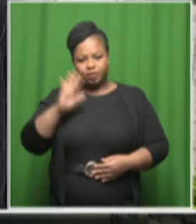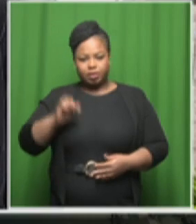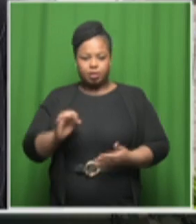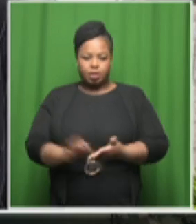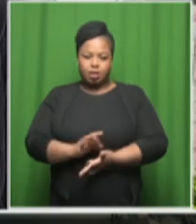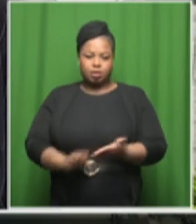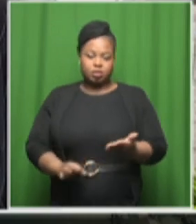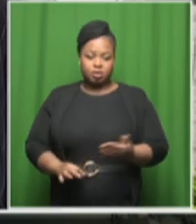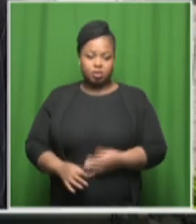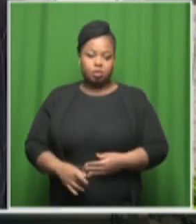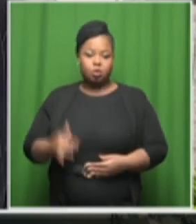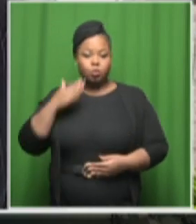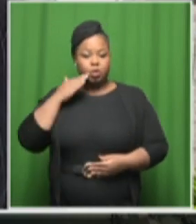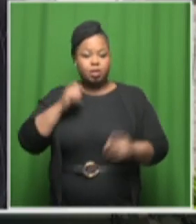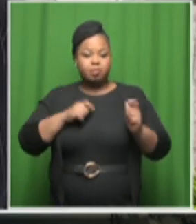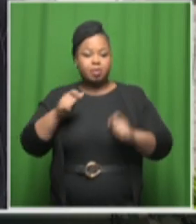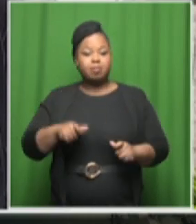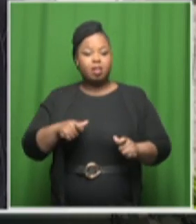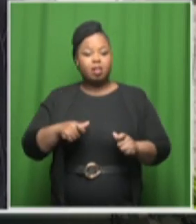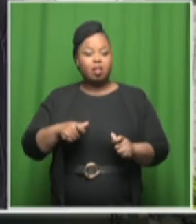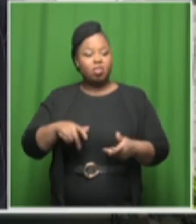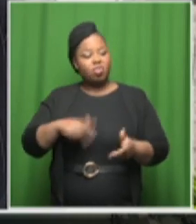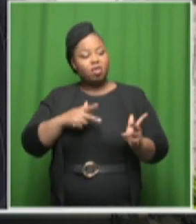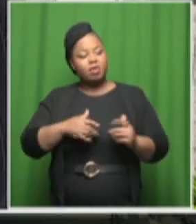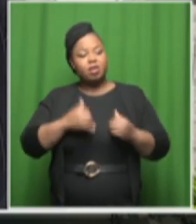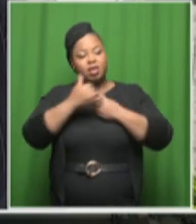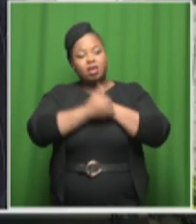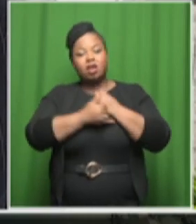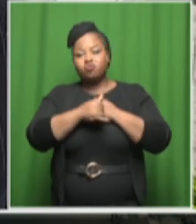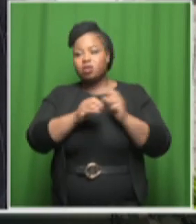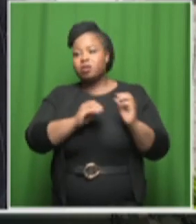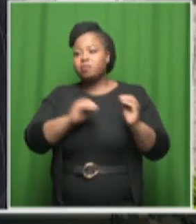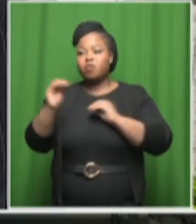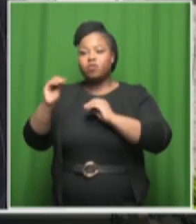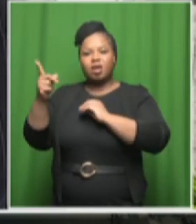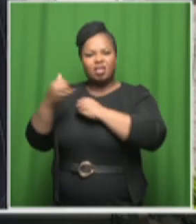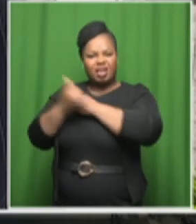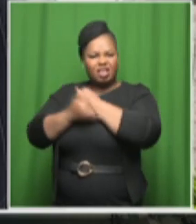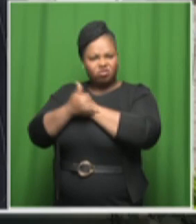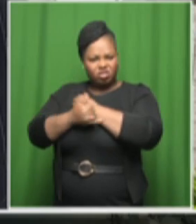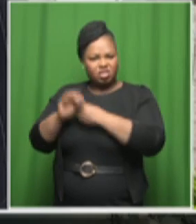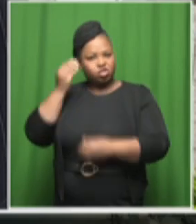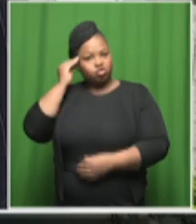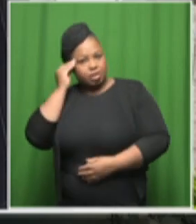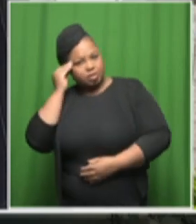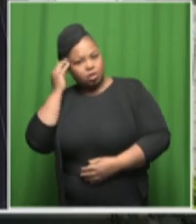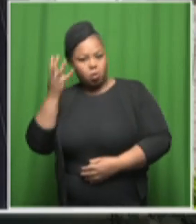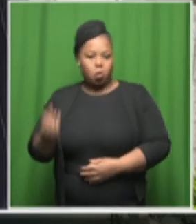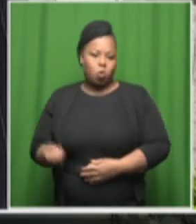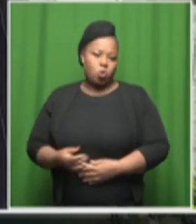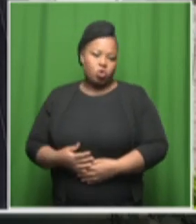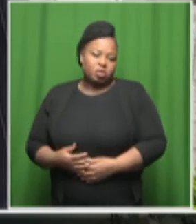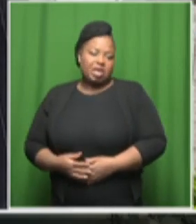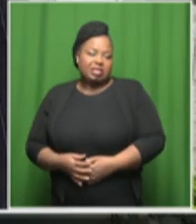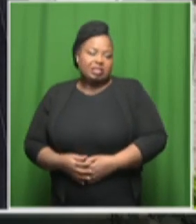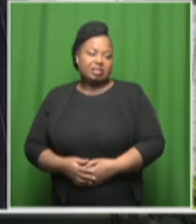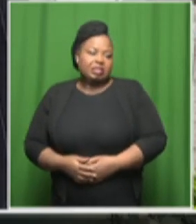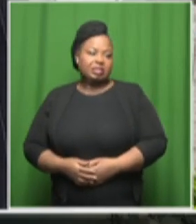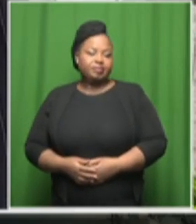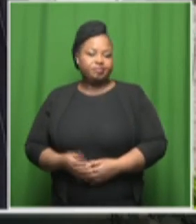people are away and they're not living in a country, is there much of an interest, or is it sort of like maybe